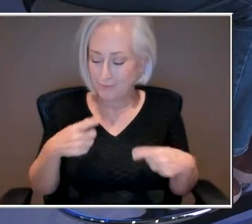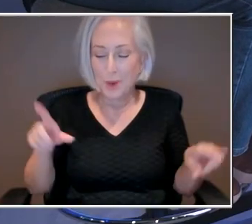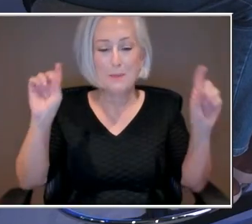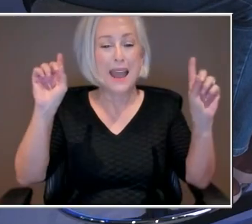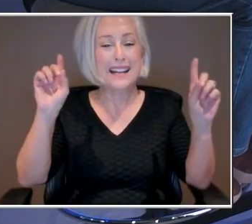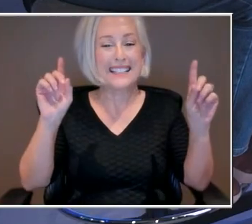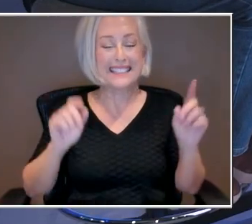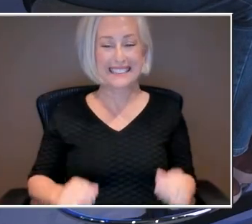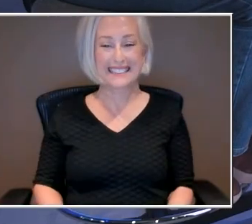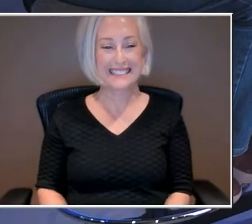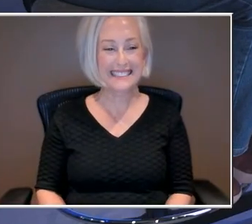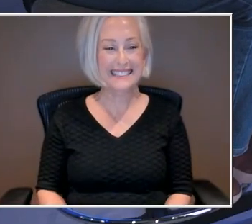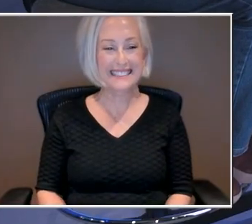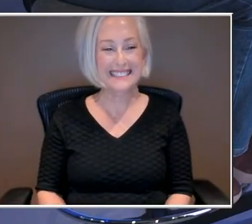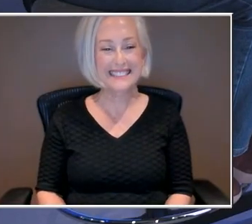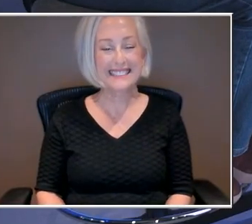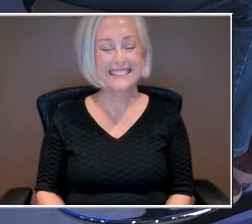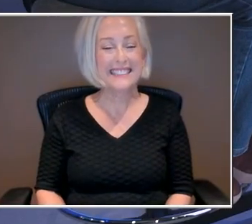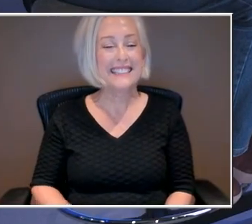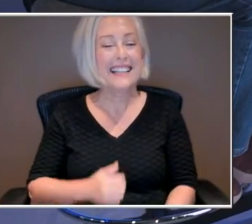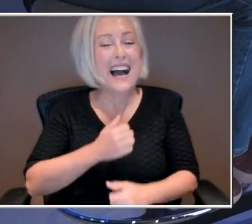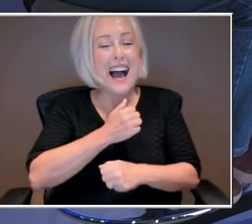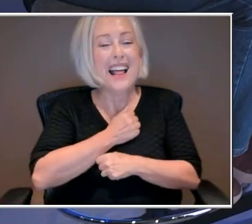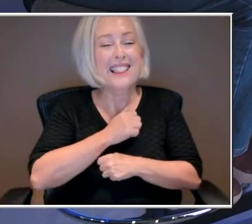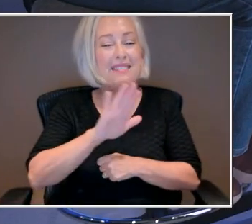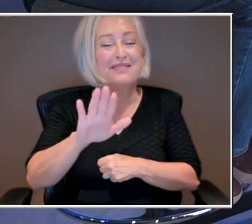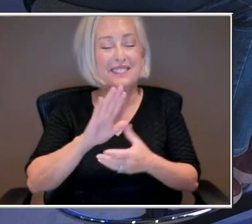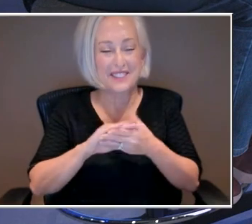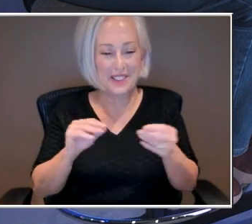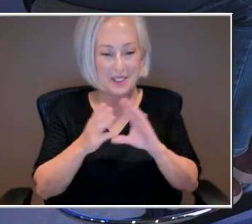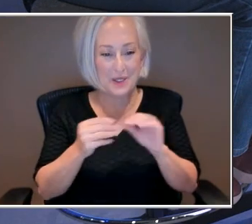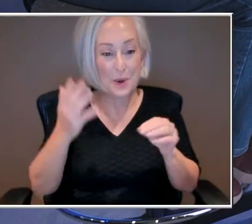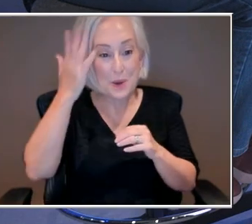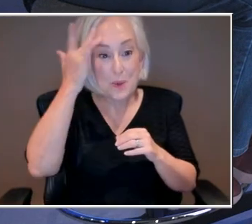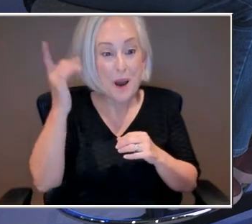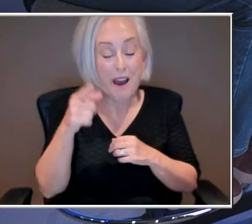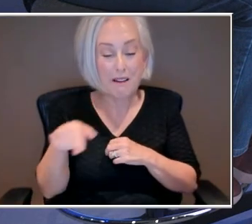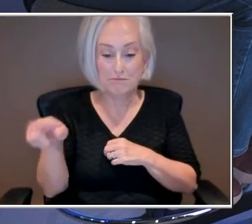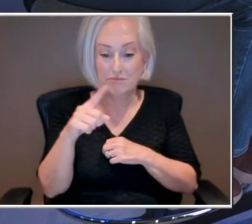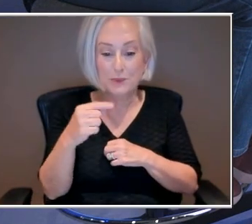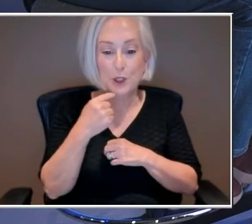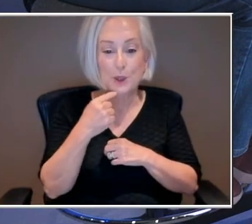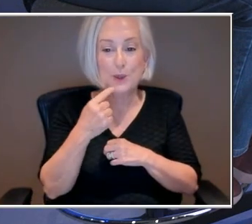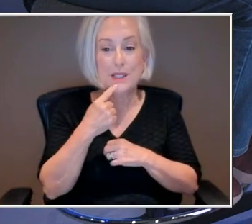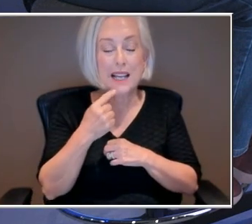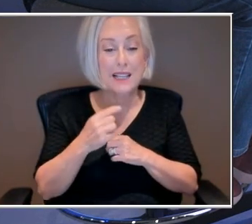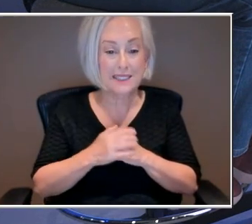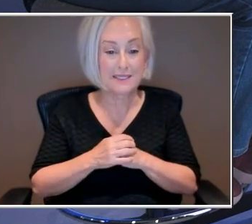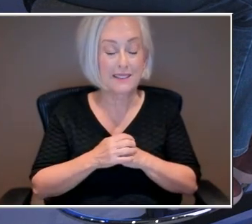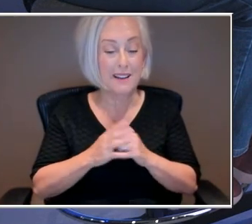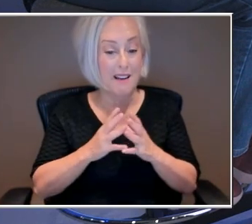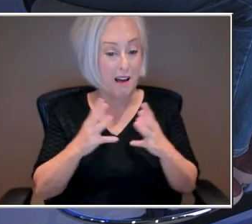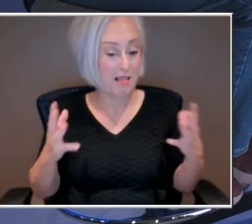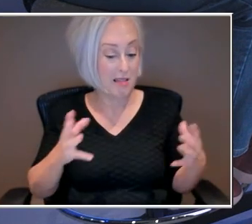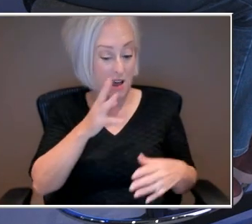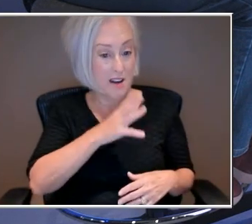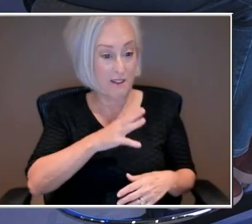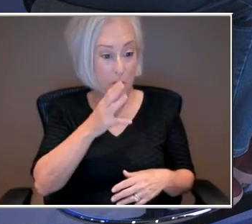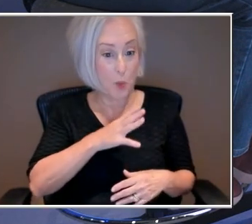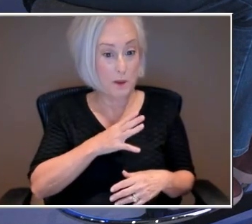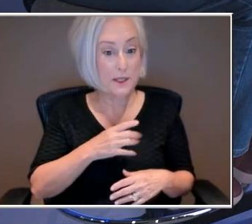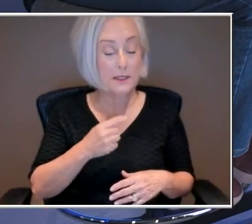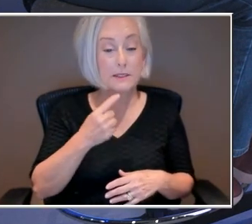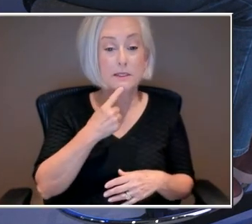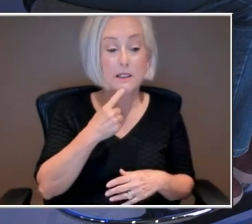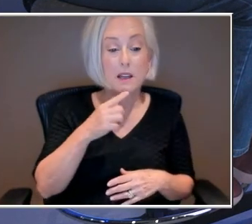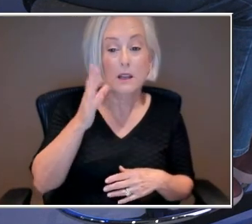what I loved about your story, and for both of you, you said a lot of women or people would say, I want to wait till after my treatment.